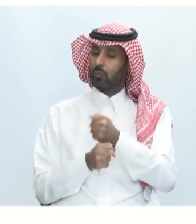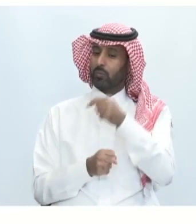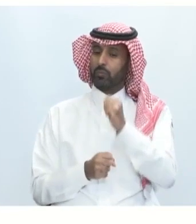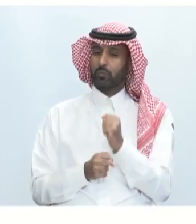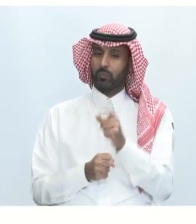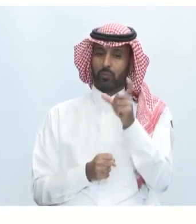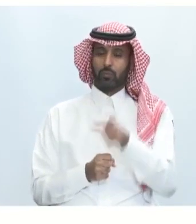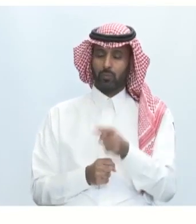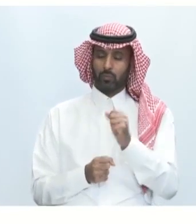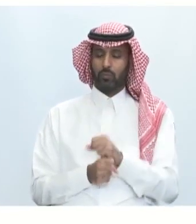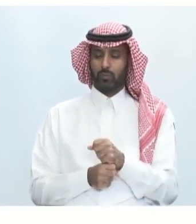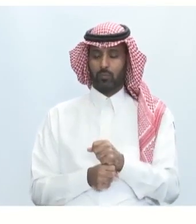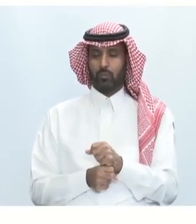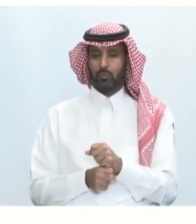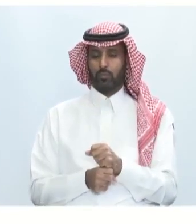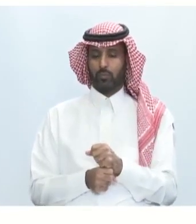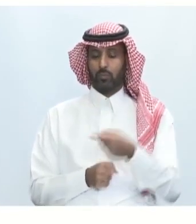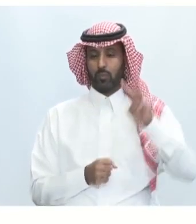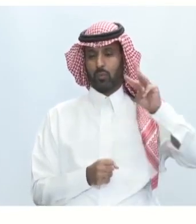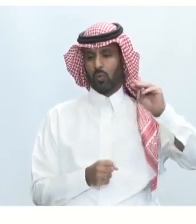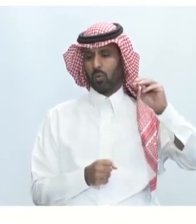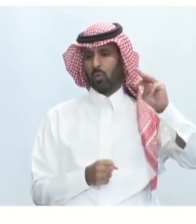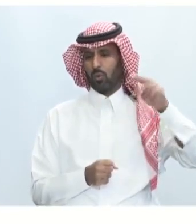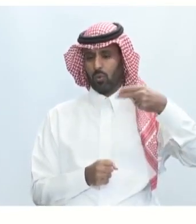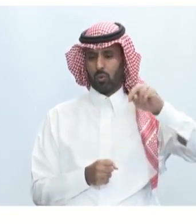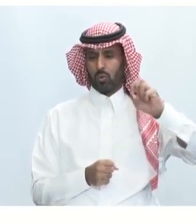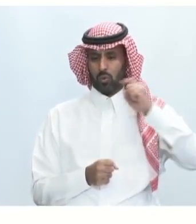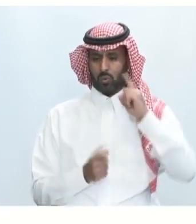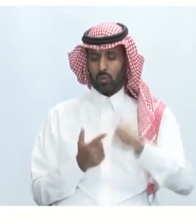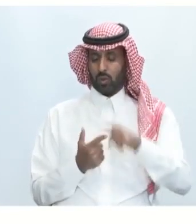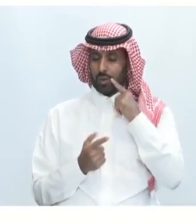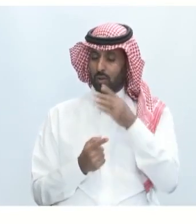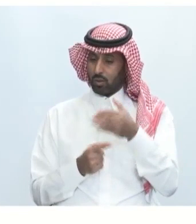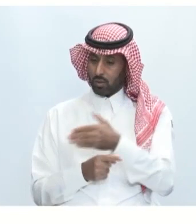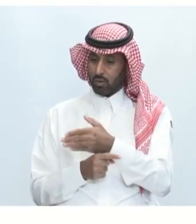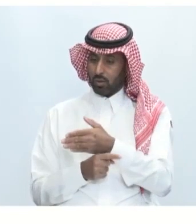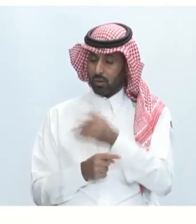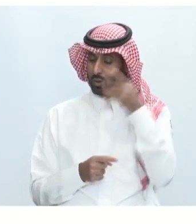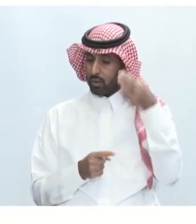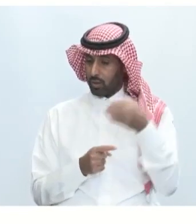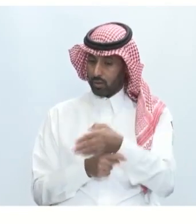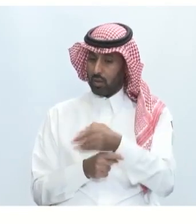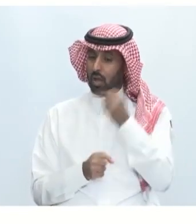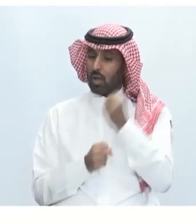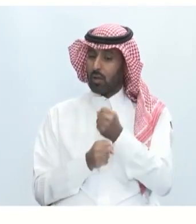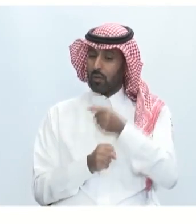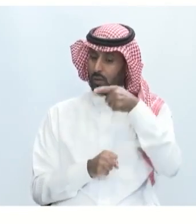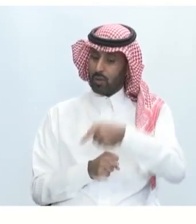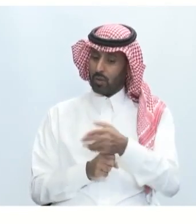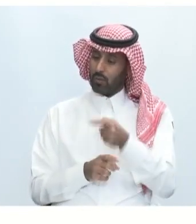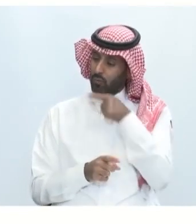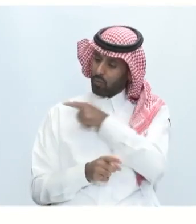for whom the action is done. There must be a direct object for there to be an